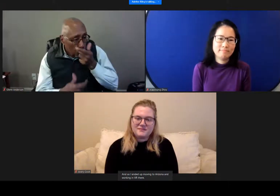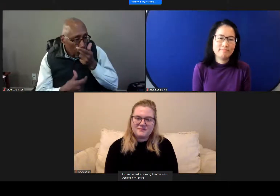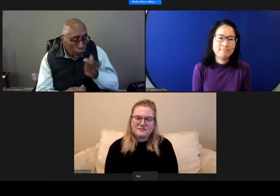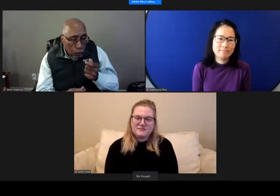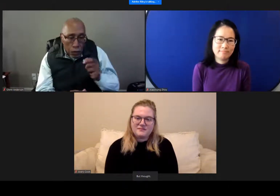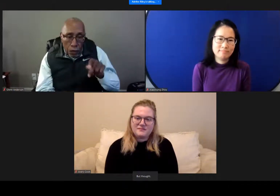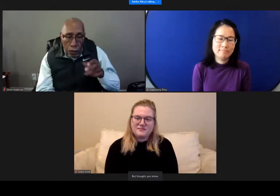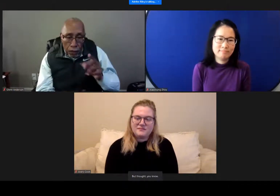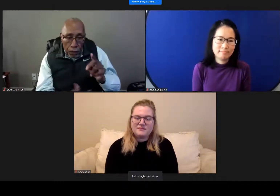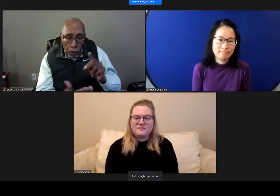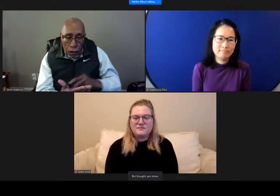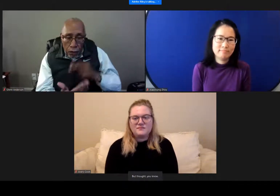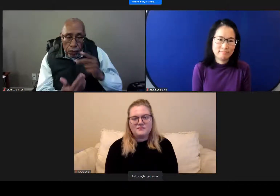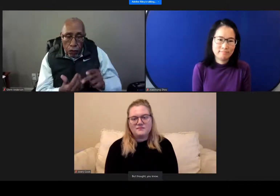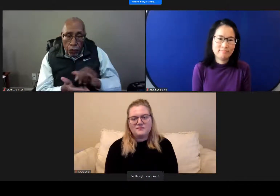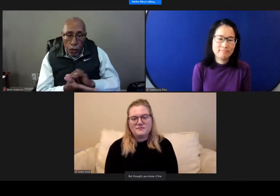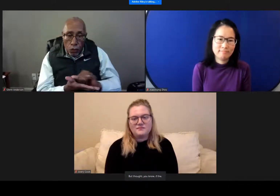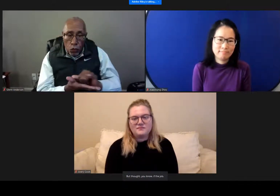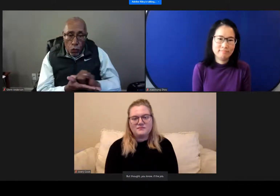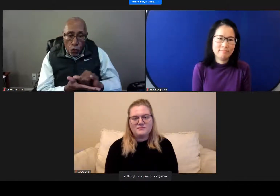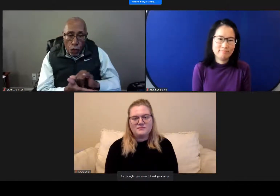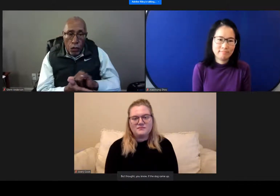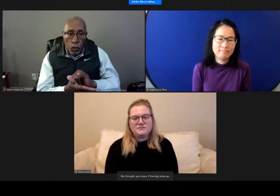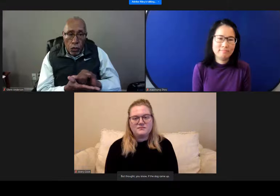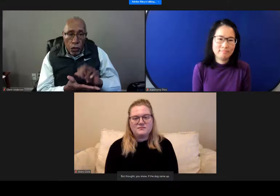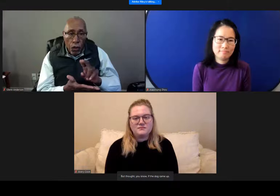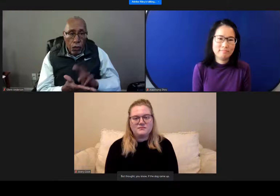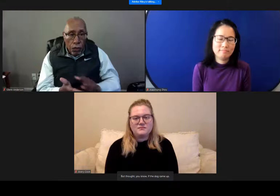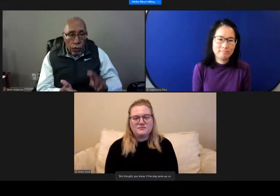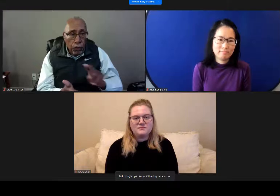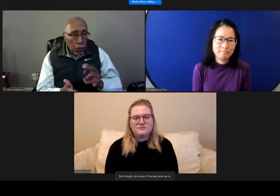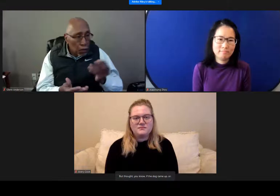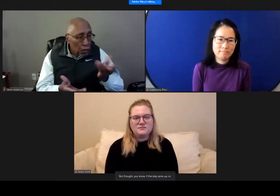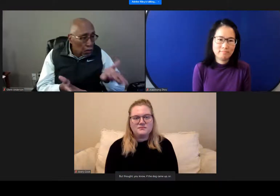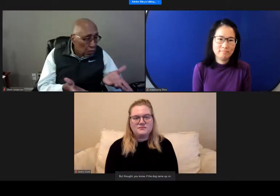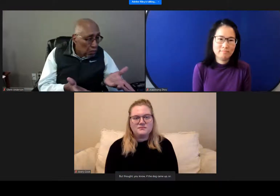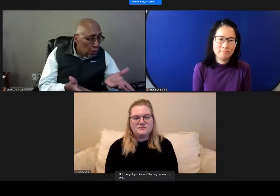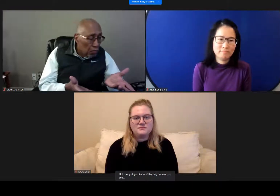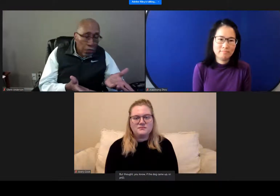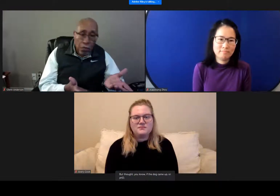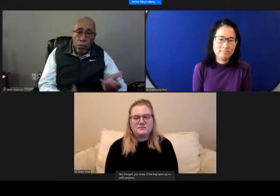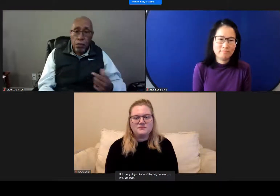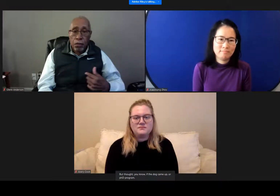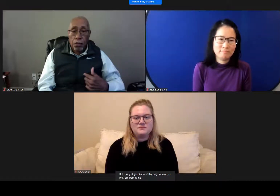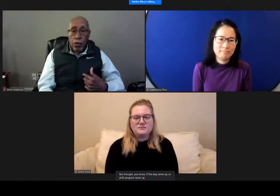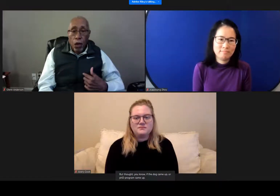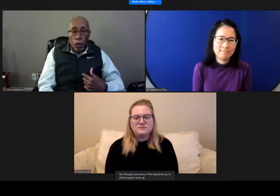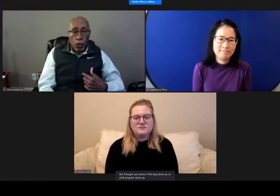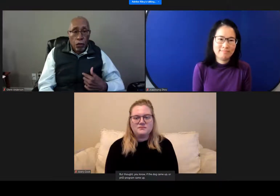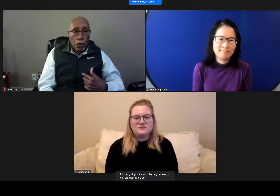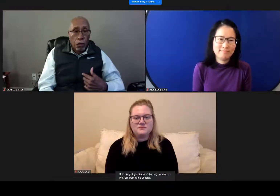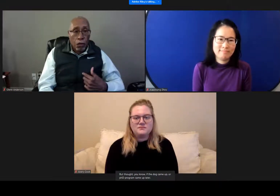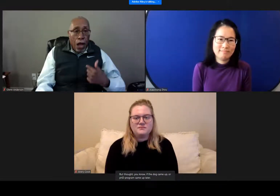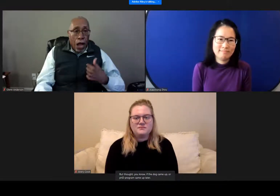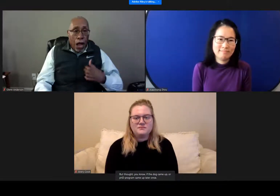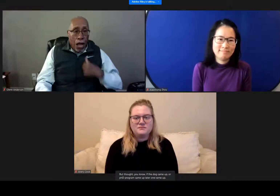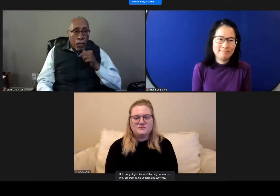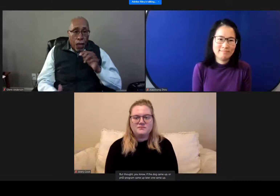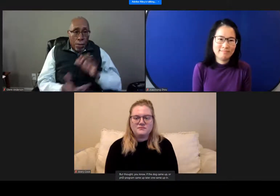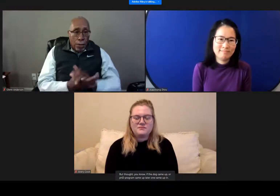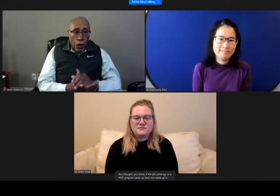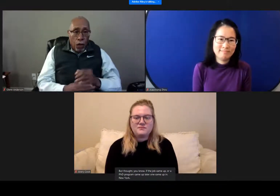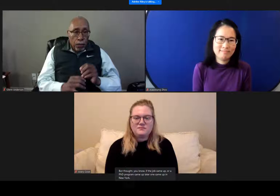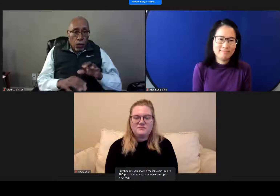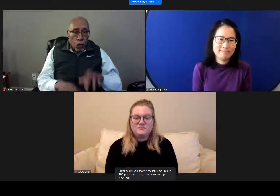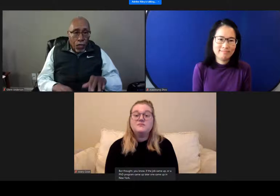But thought, if a job came up or a PhD program came up, later one came up in